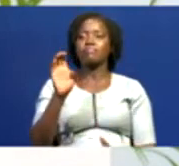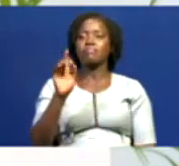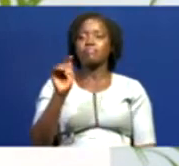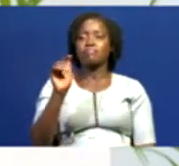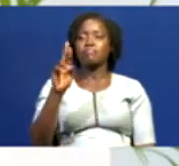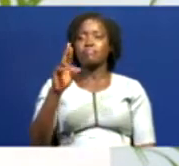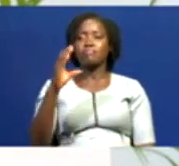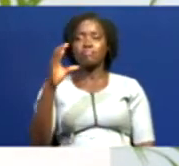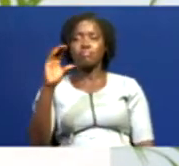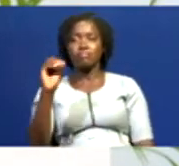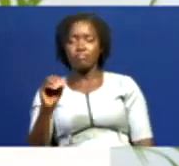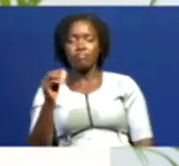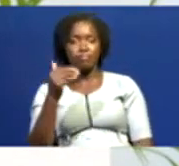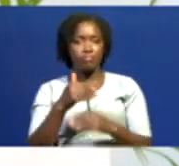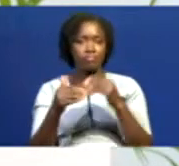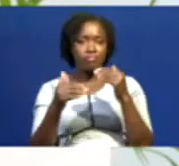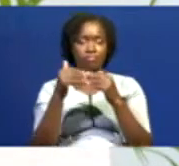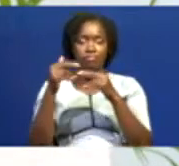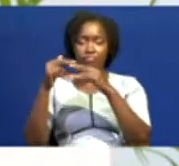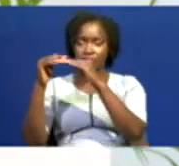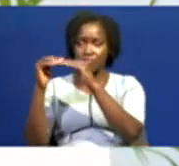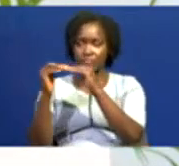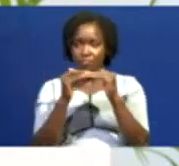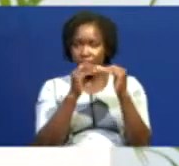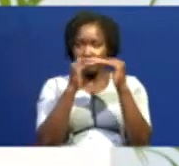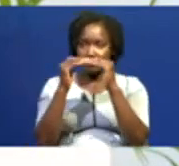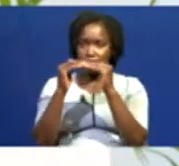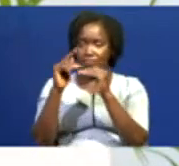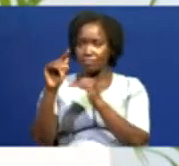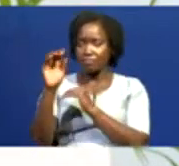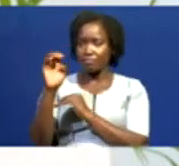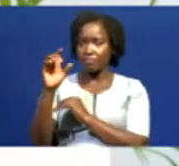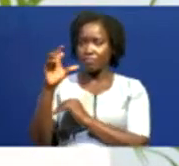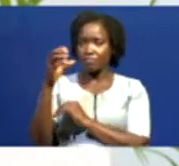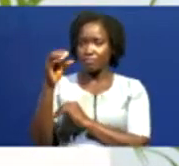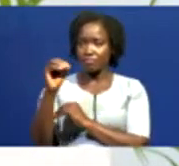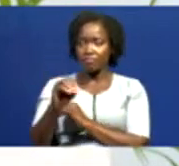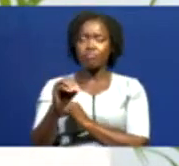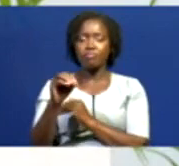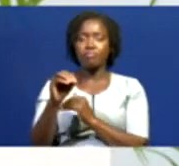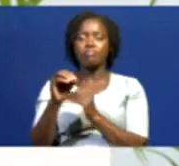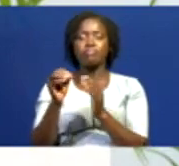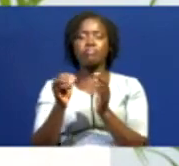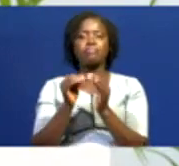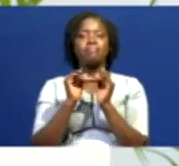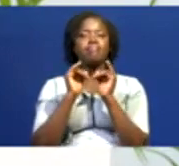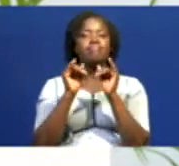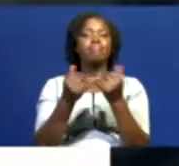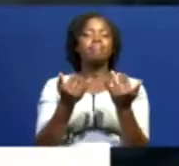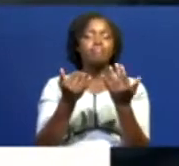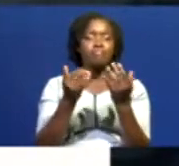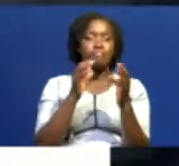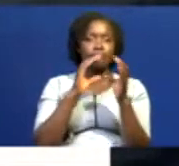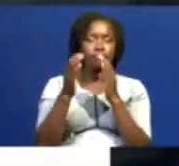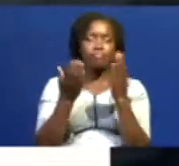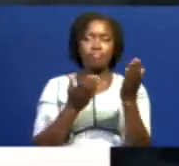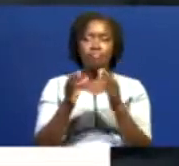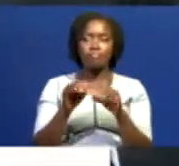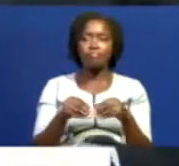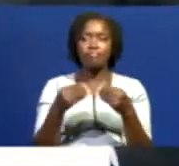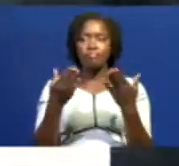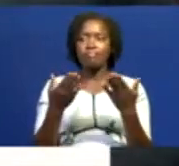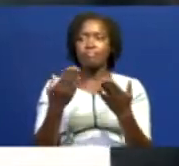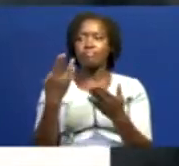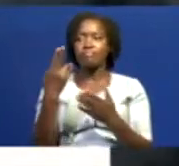infrastructure to be leveraged by the telcos, broadcasters, and other communication service providers. The remaining